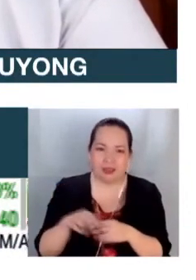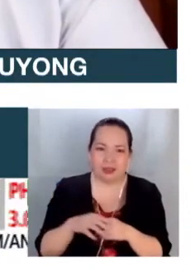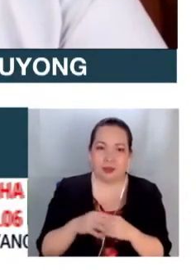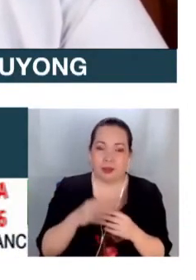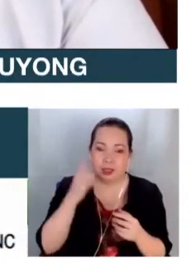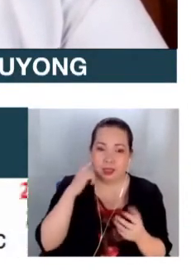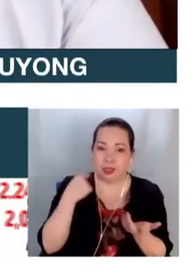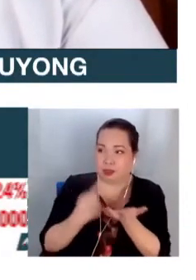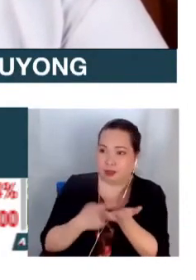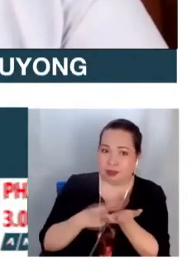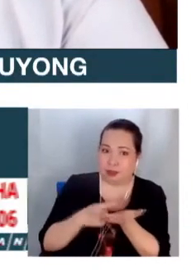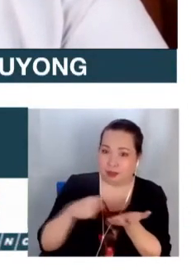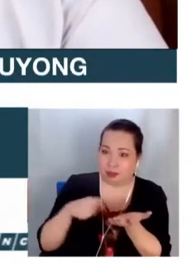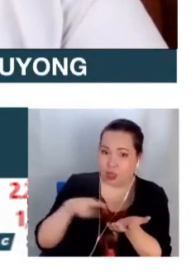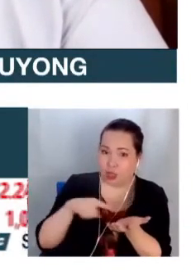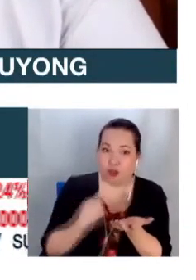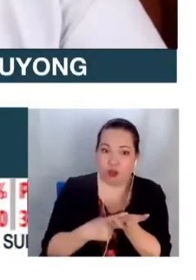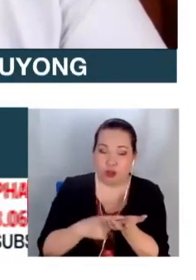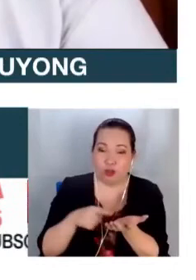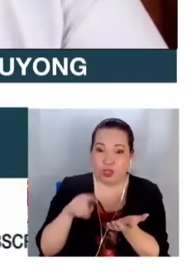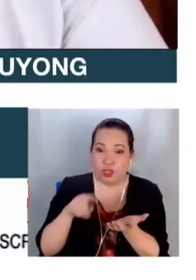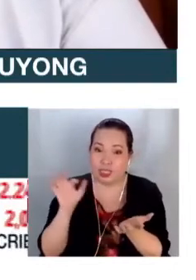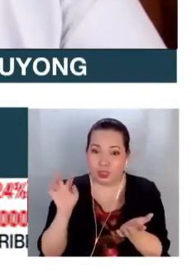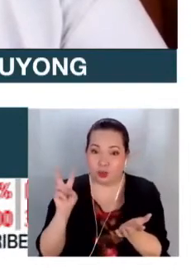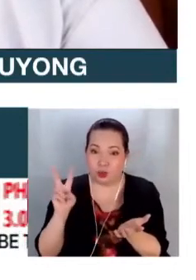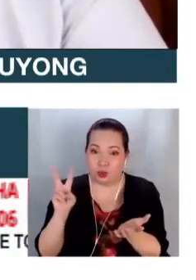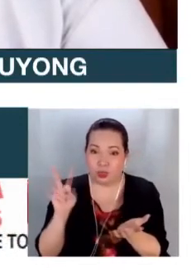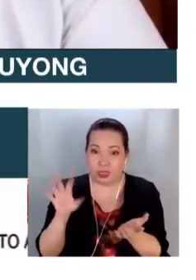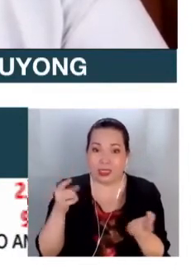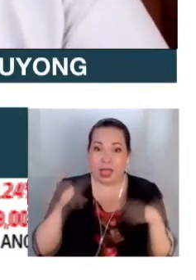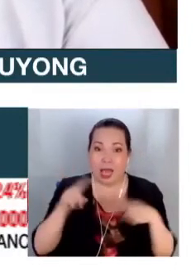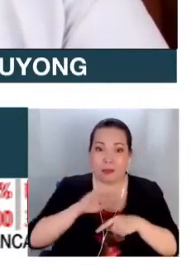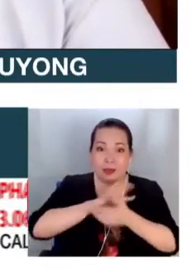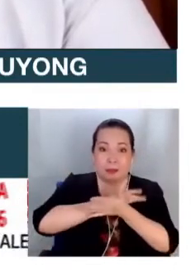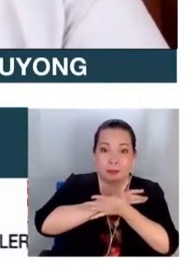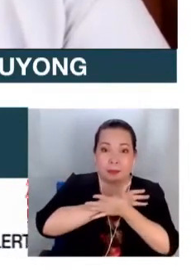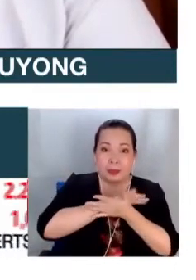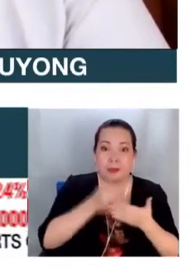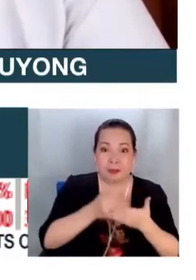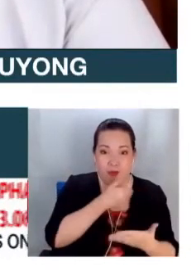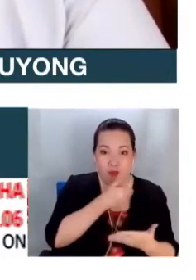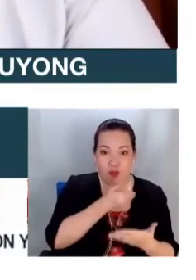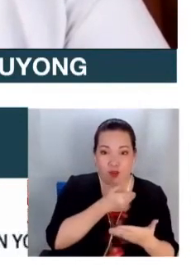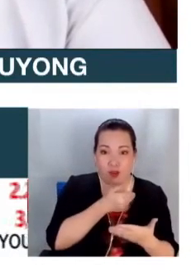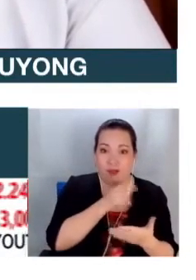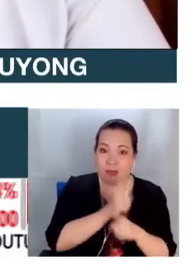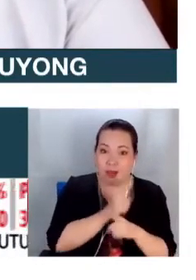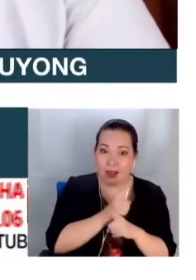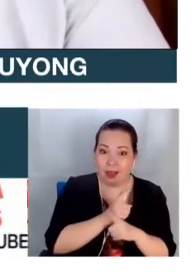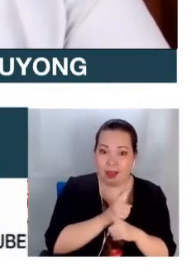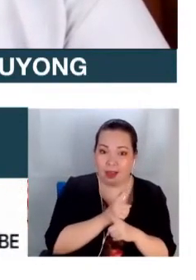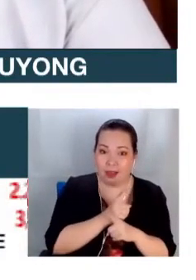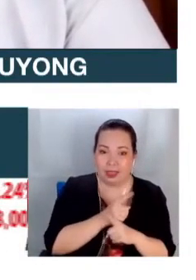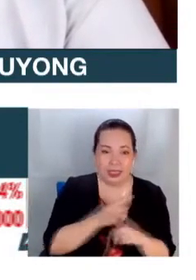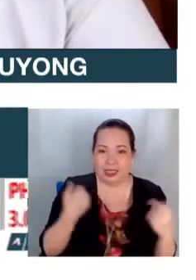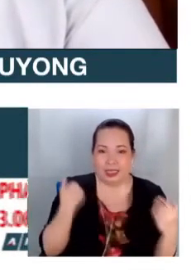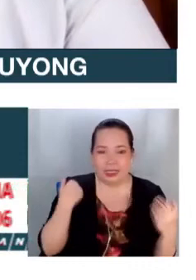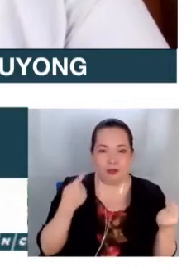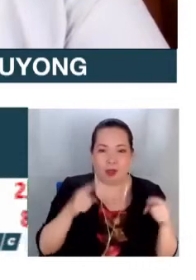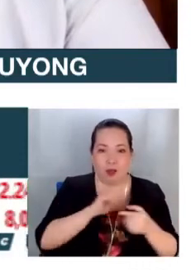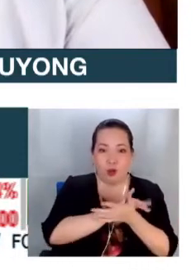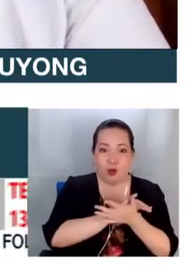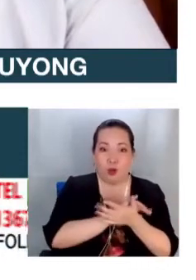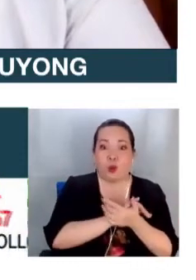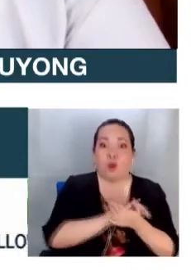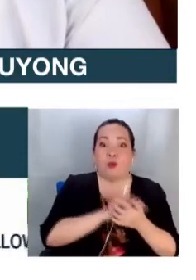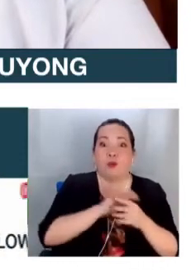was pre-pandemic, right? Yeah. The numbers that we talked about, pre-COVID. Mm-hmm. But now there's this